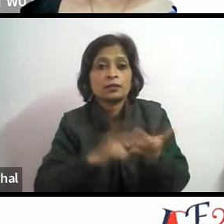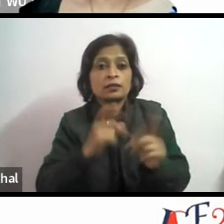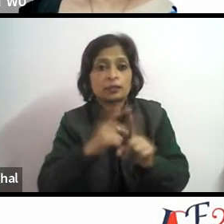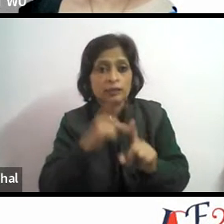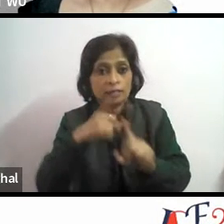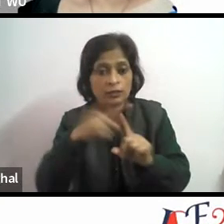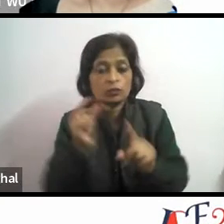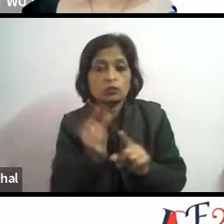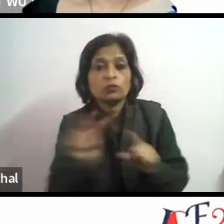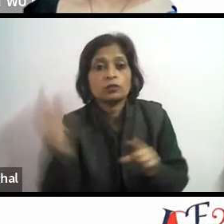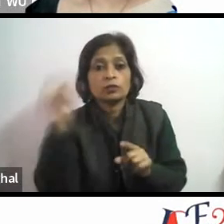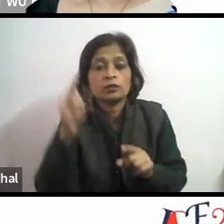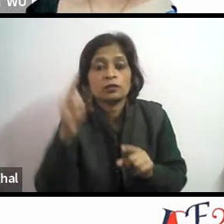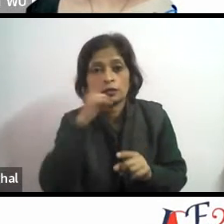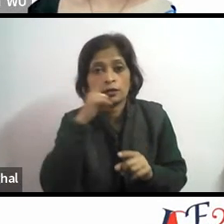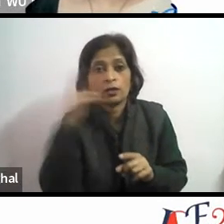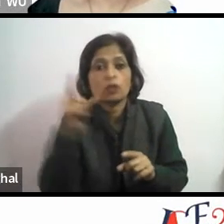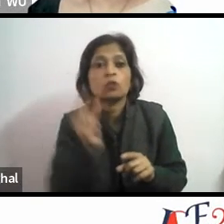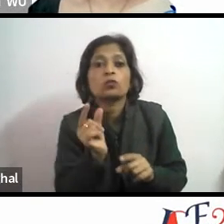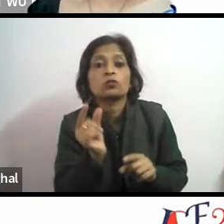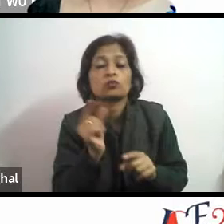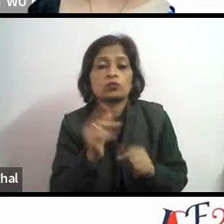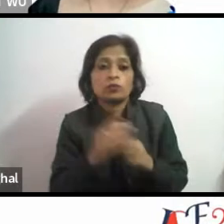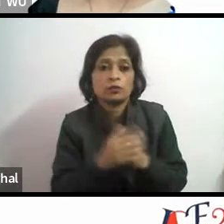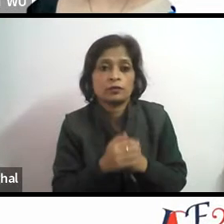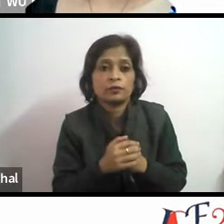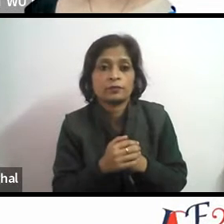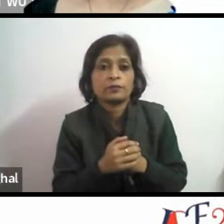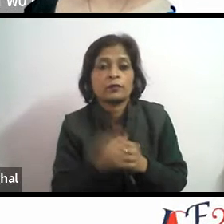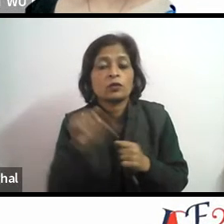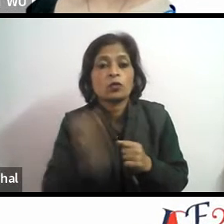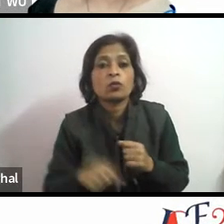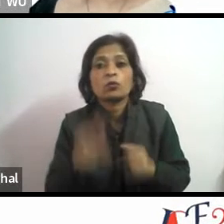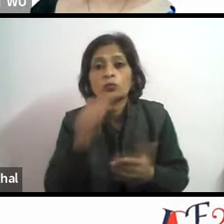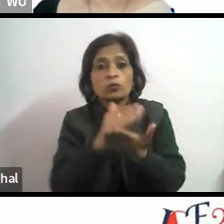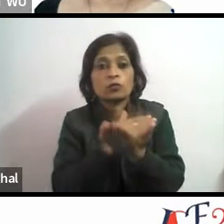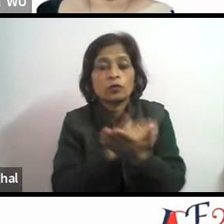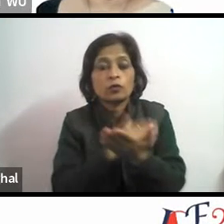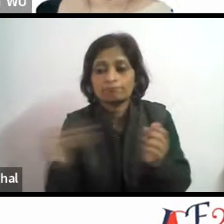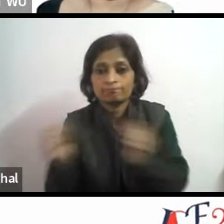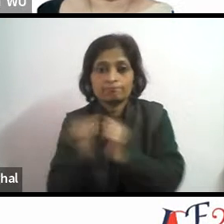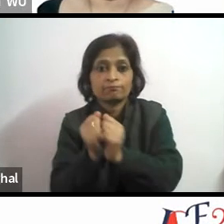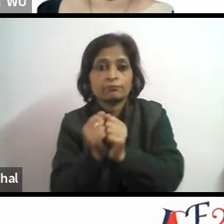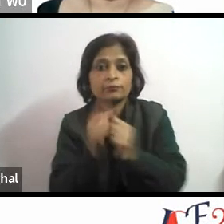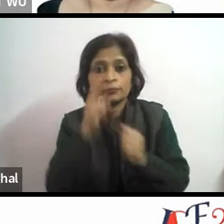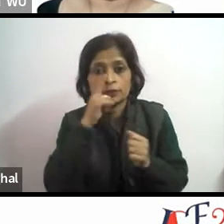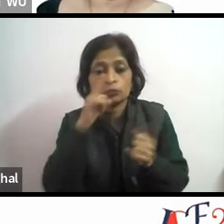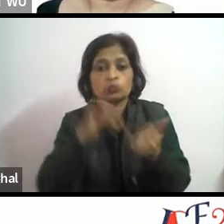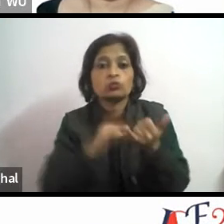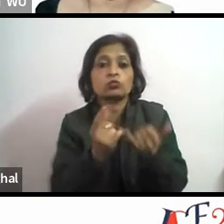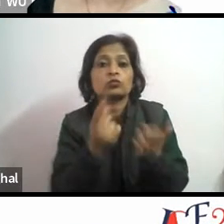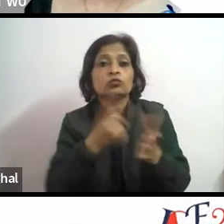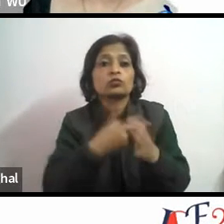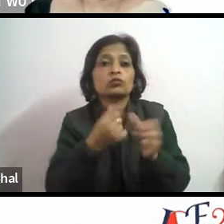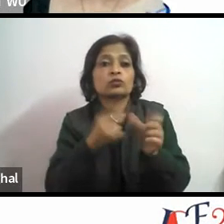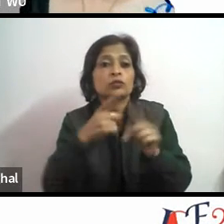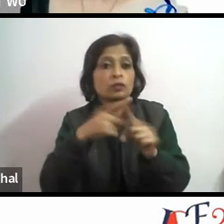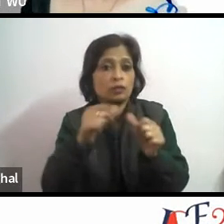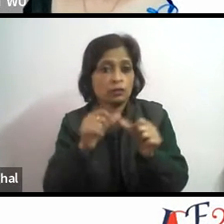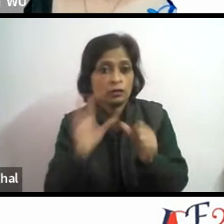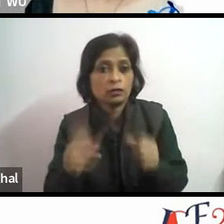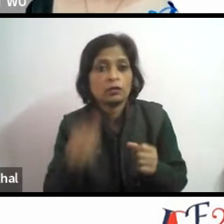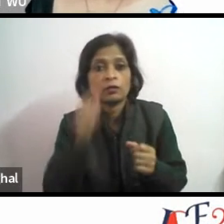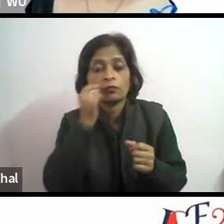Ujjwala Chakradharji, and the patrons of this program, my colleague Sujata Bhan Madam, and